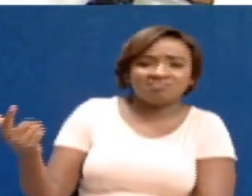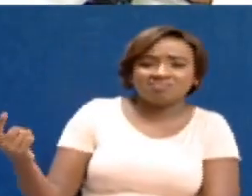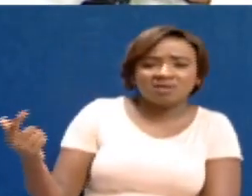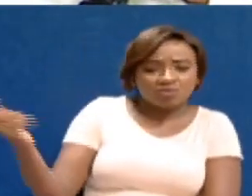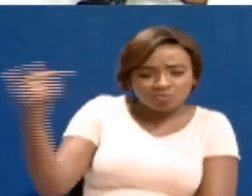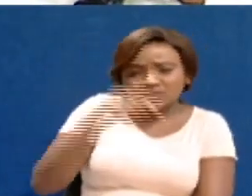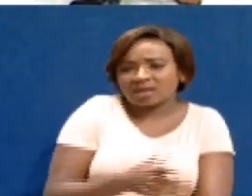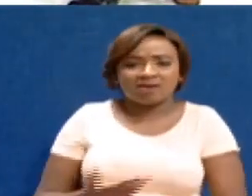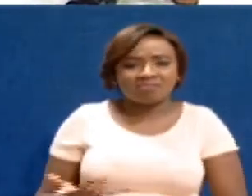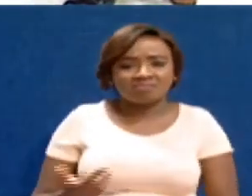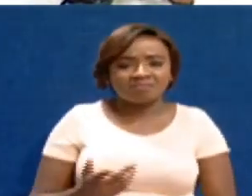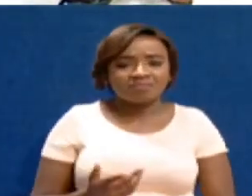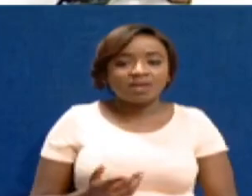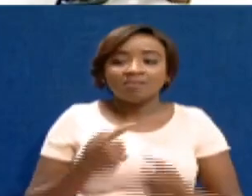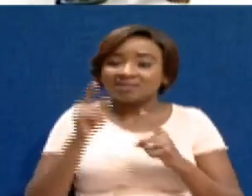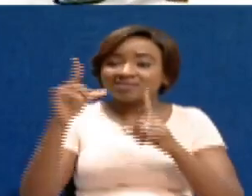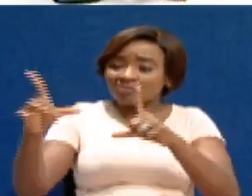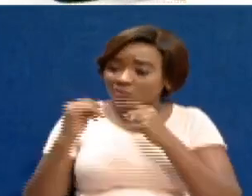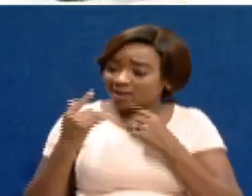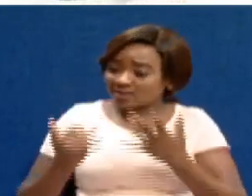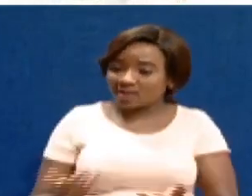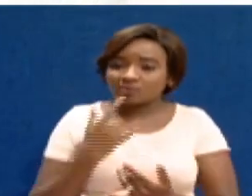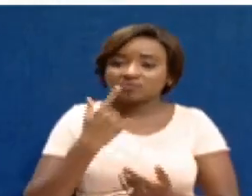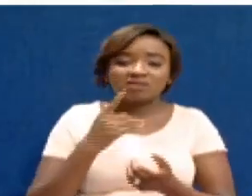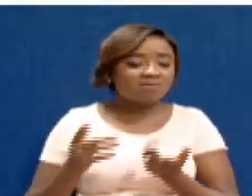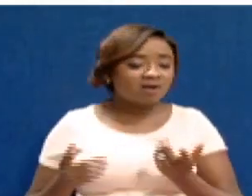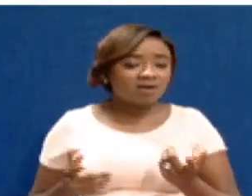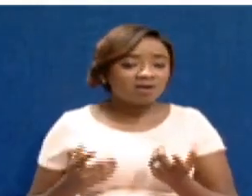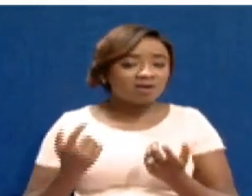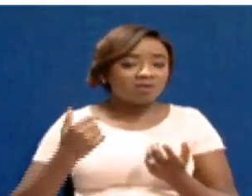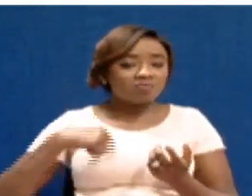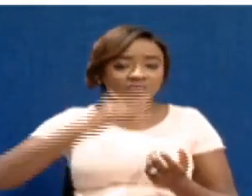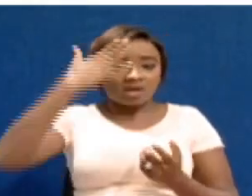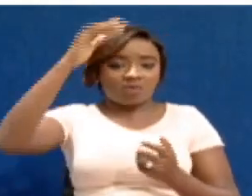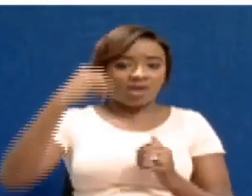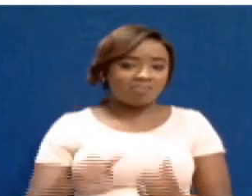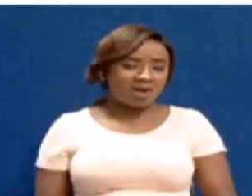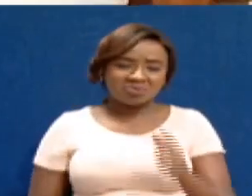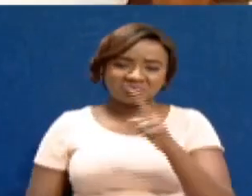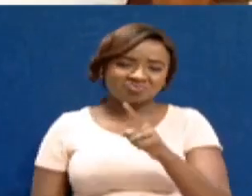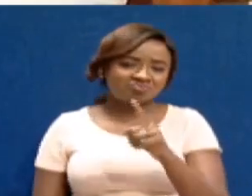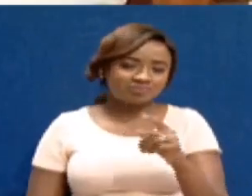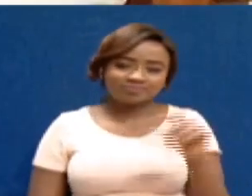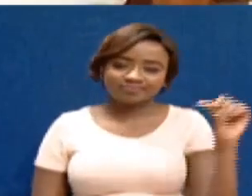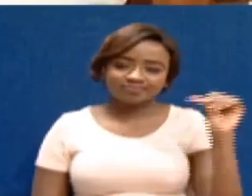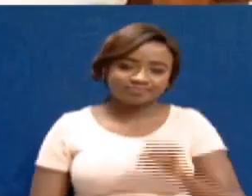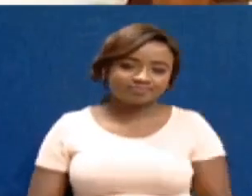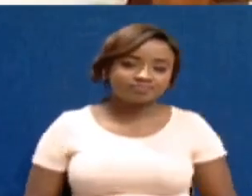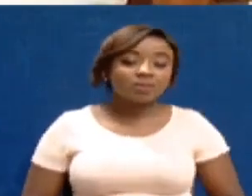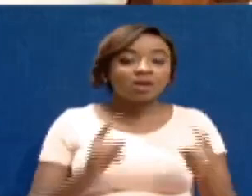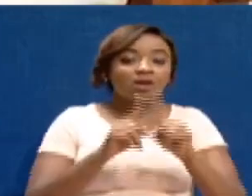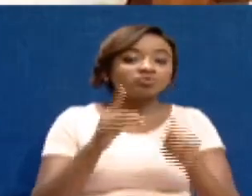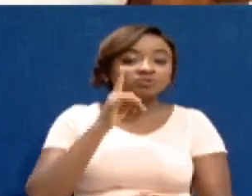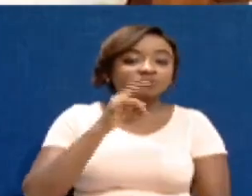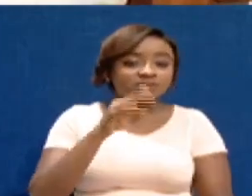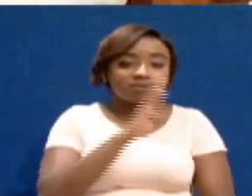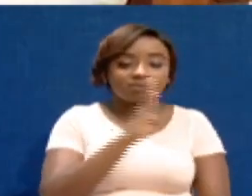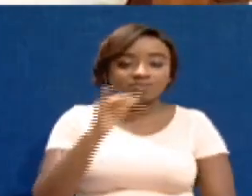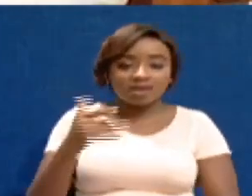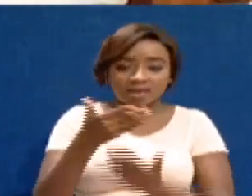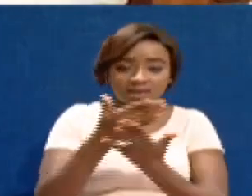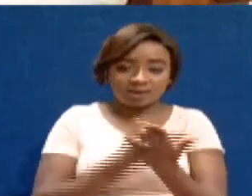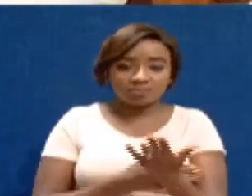Okay, please, Gladys. On our own speaker of the National Assembly also presented his views to the BBI, to the